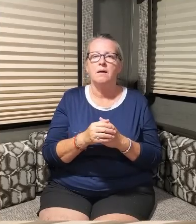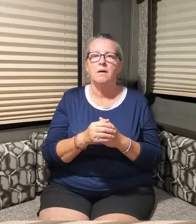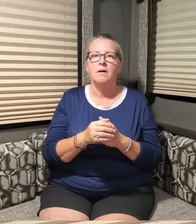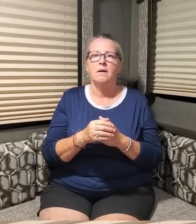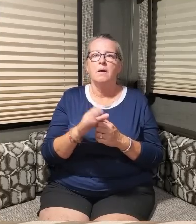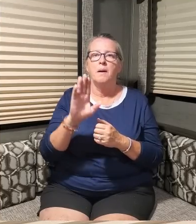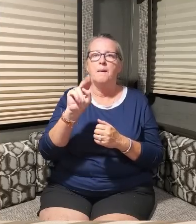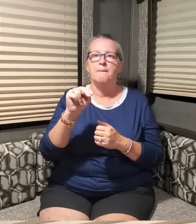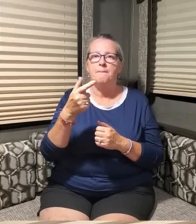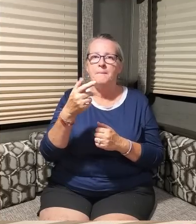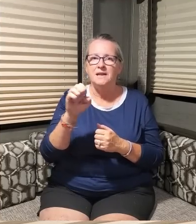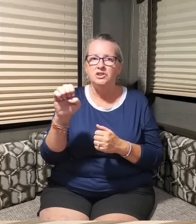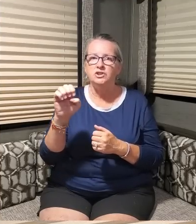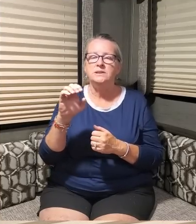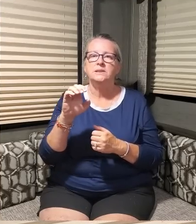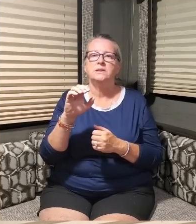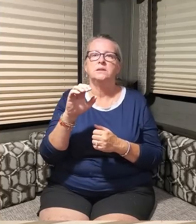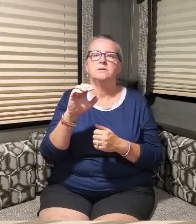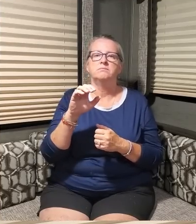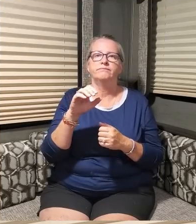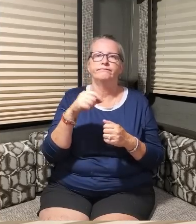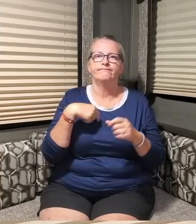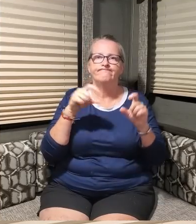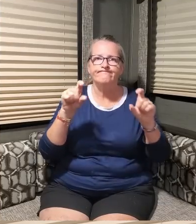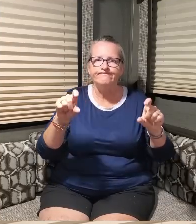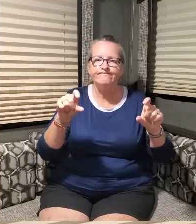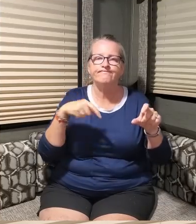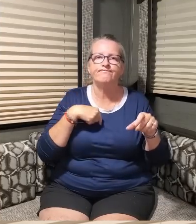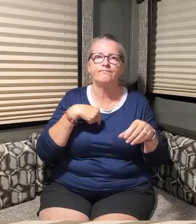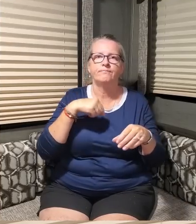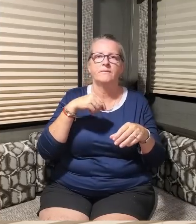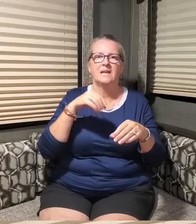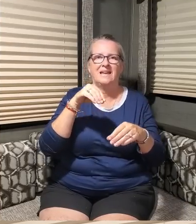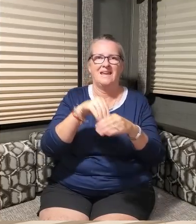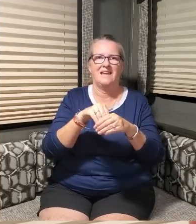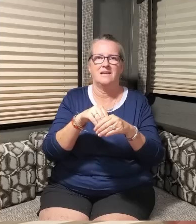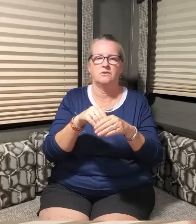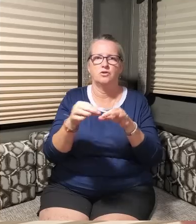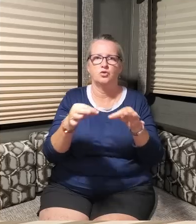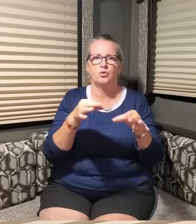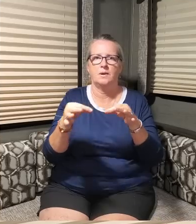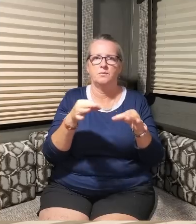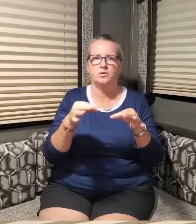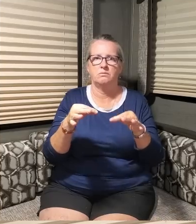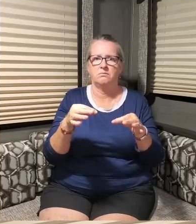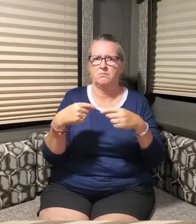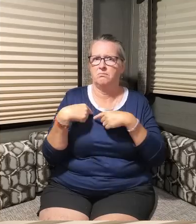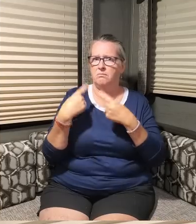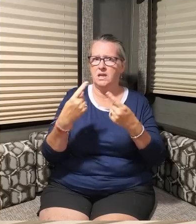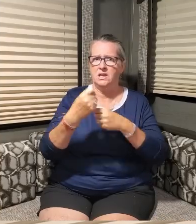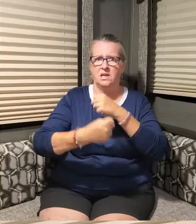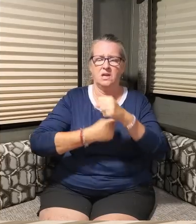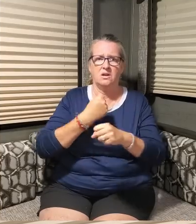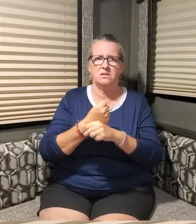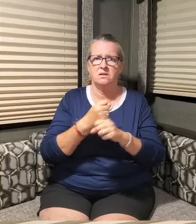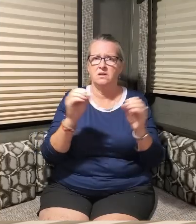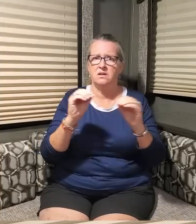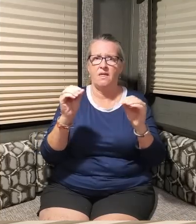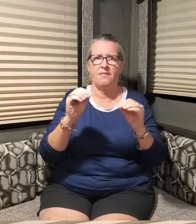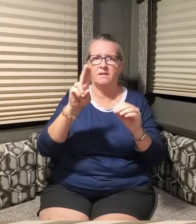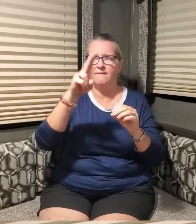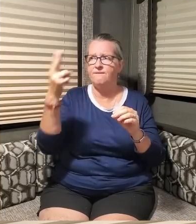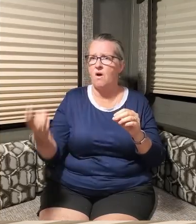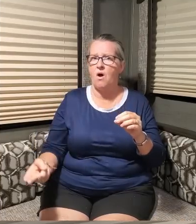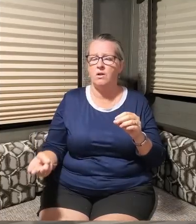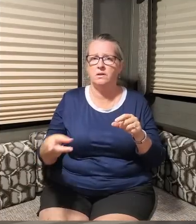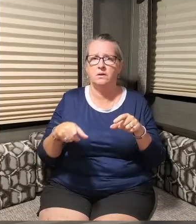the hardware, the bungees, they'll be in the description of the video. And it's been years and nothing's ever fallen off the